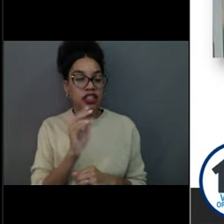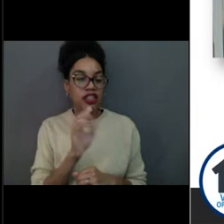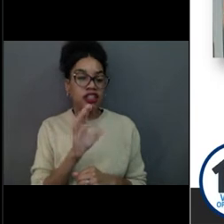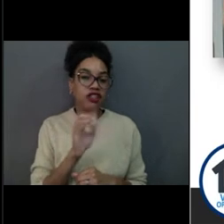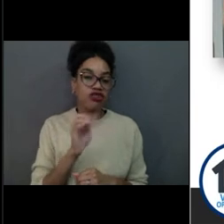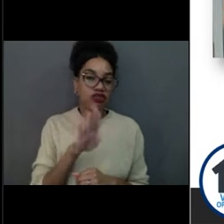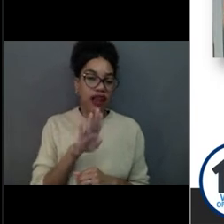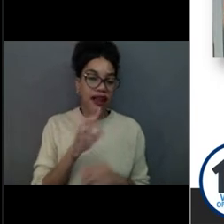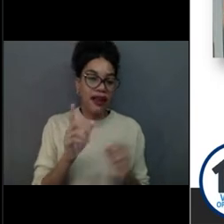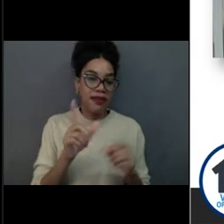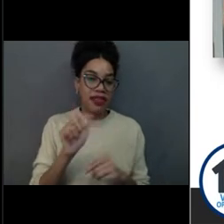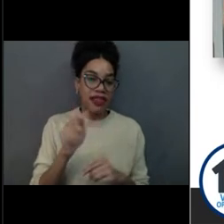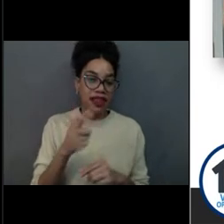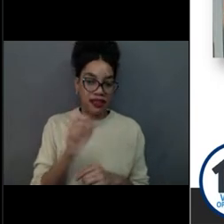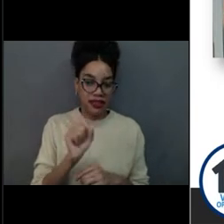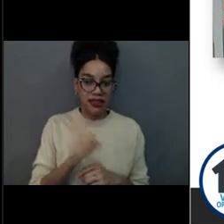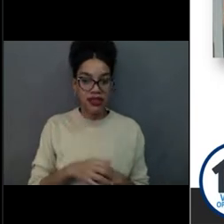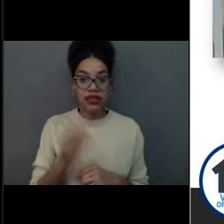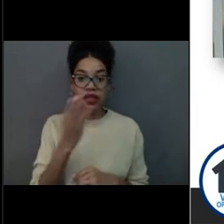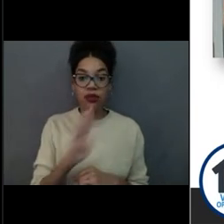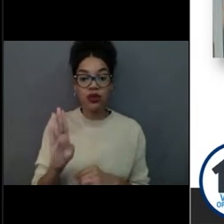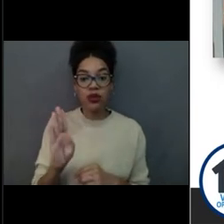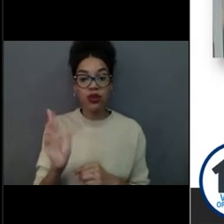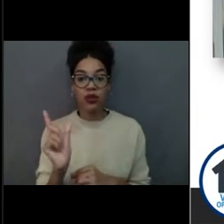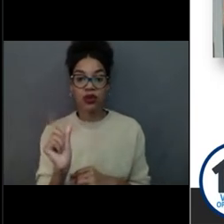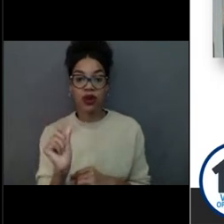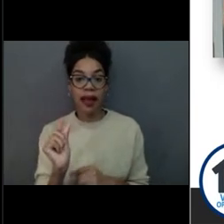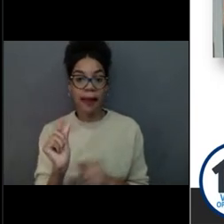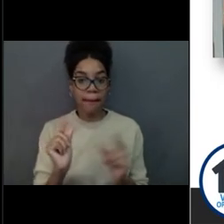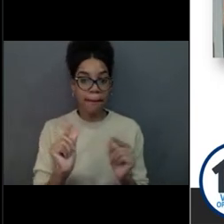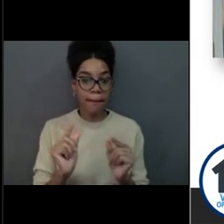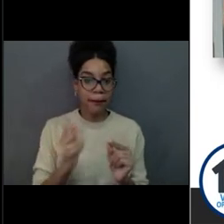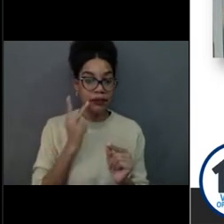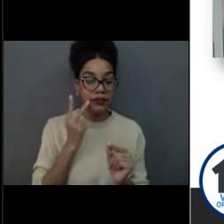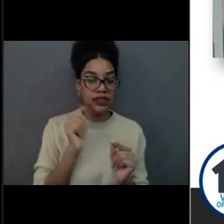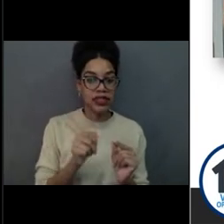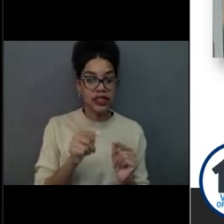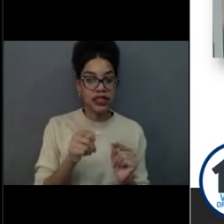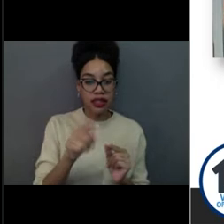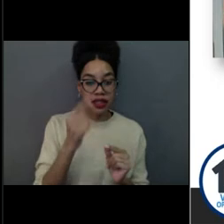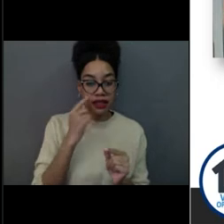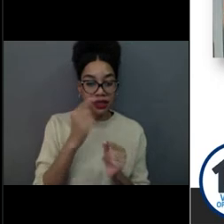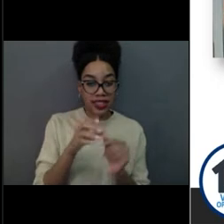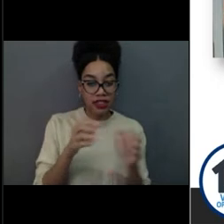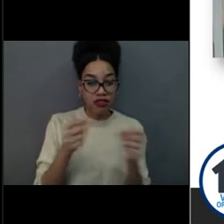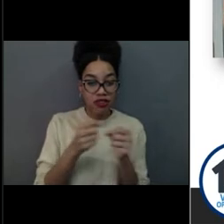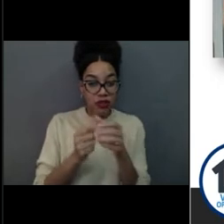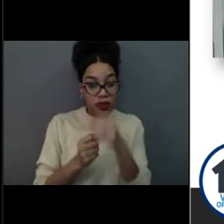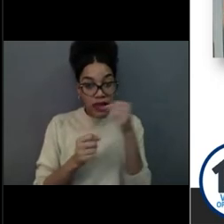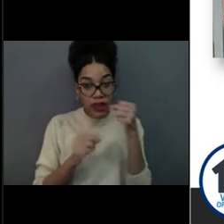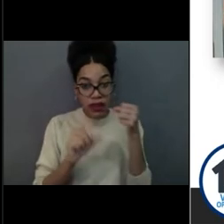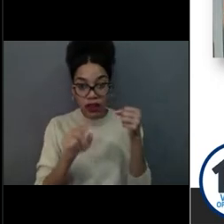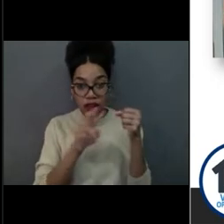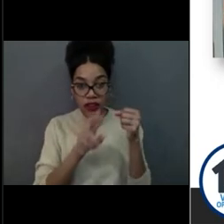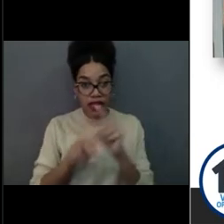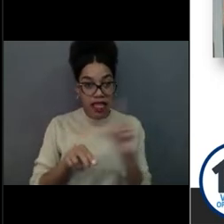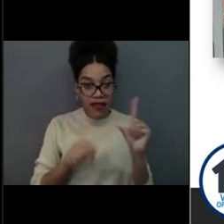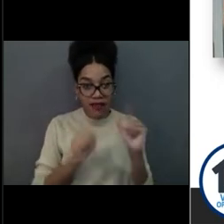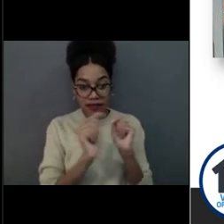crab, looks like there's a container of blue crab if you look in that refrigerator off to the left